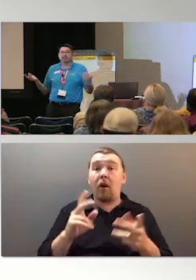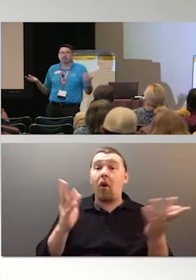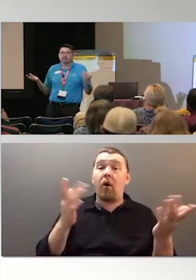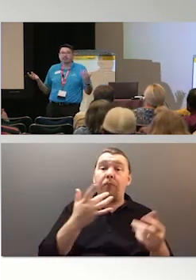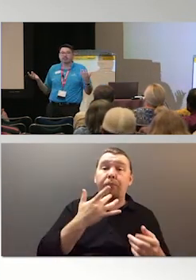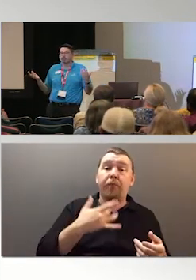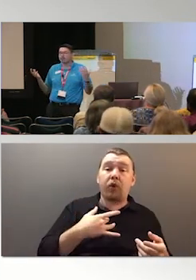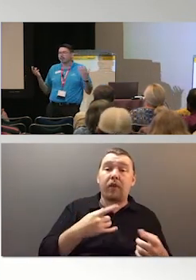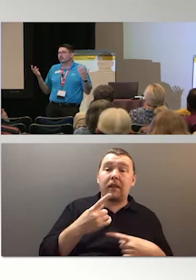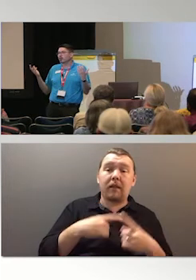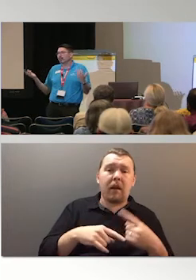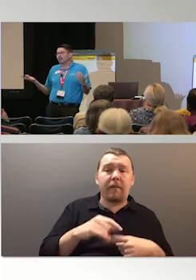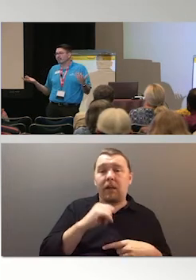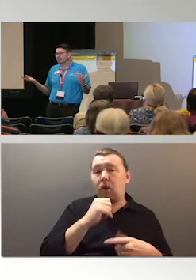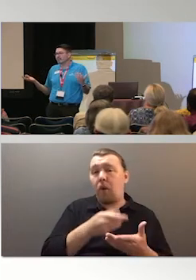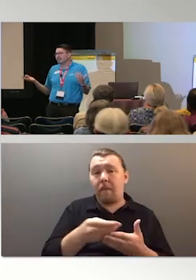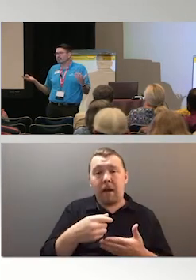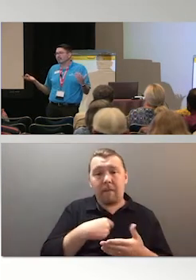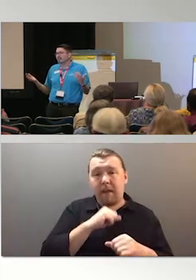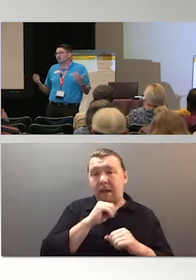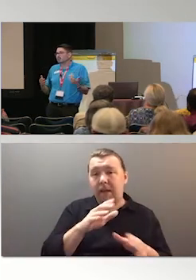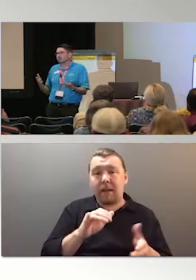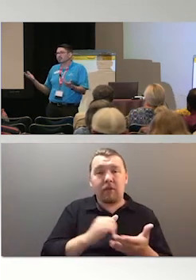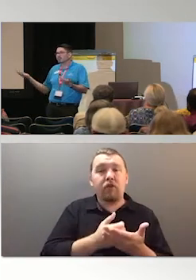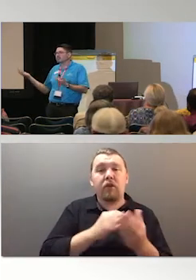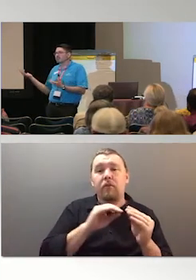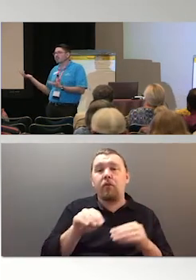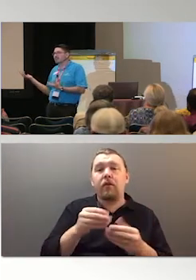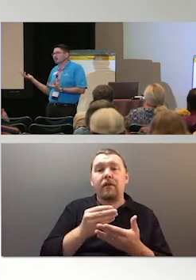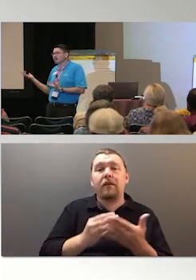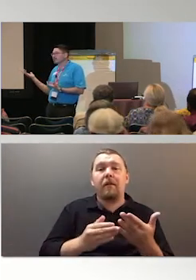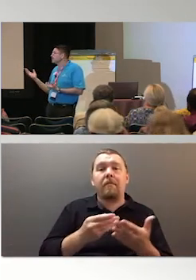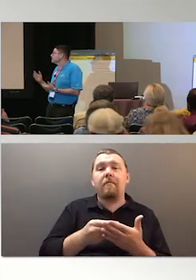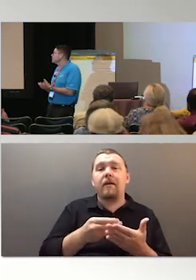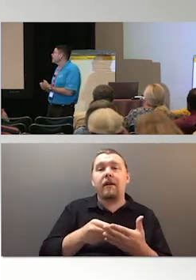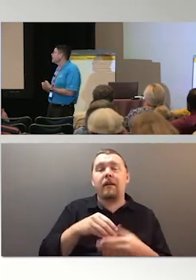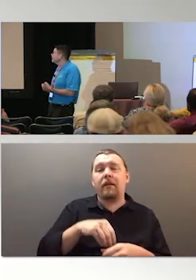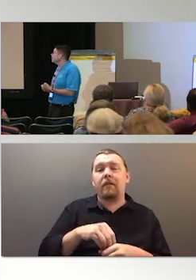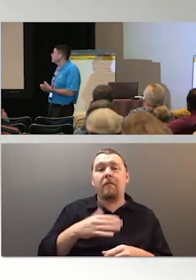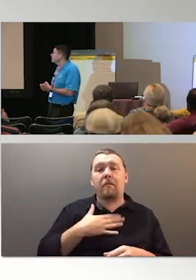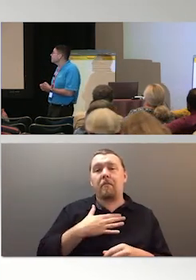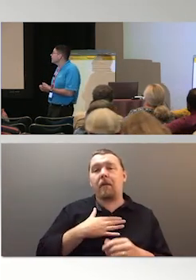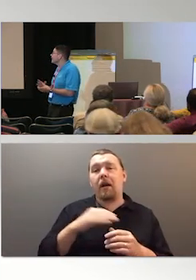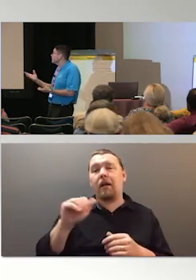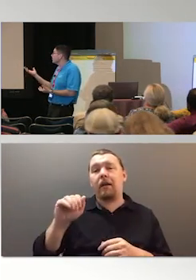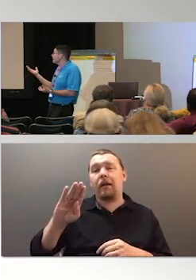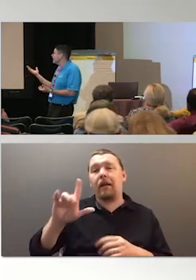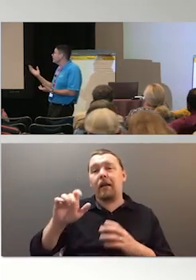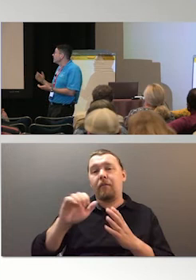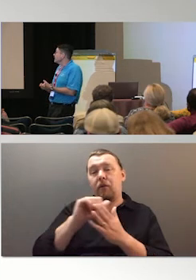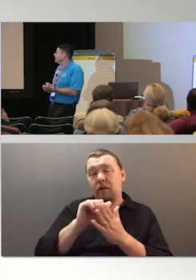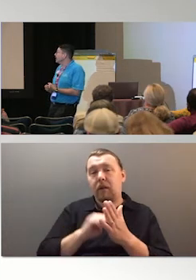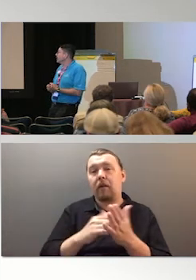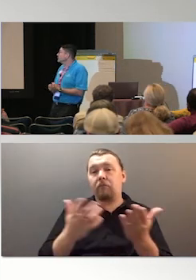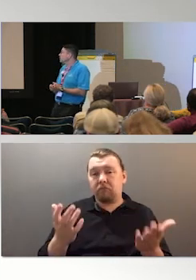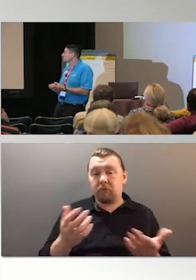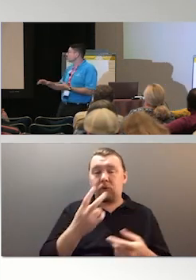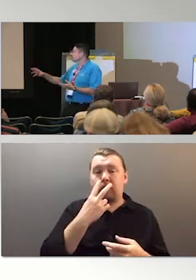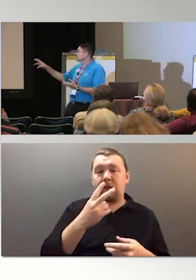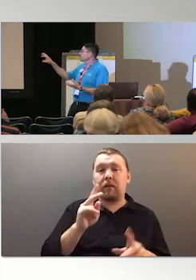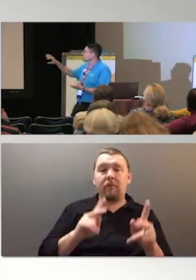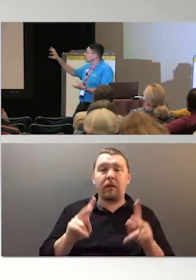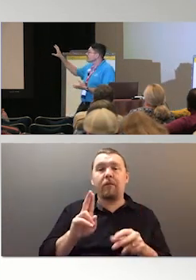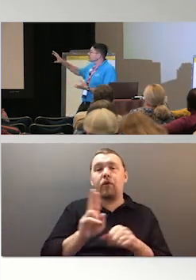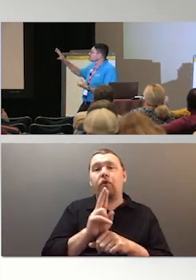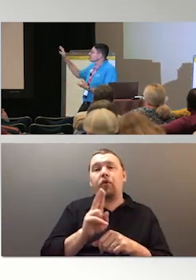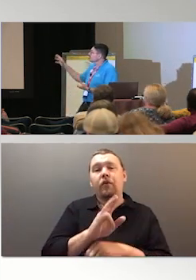birthday's coming up, don't buy me anything, just put some money in my my ABLE account. And so we see